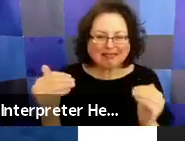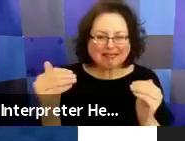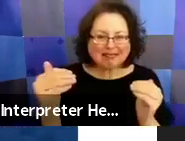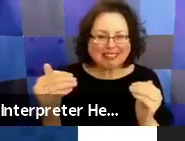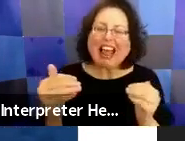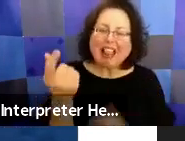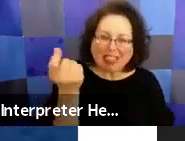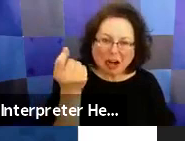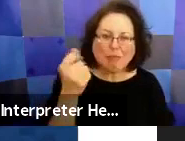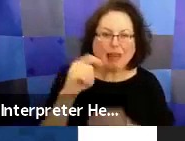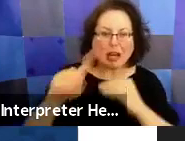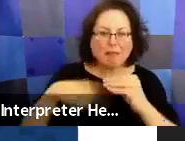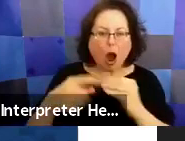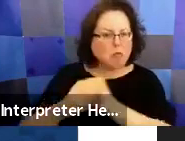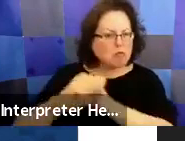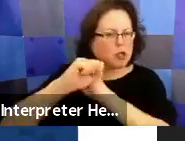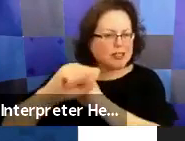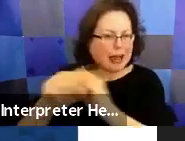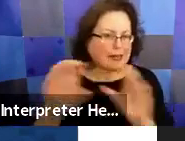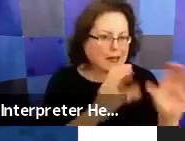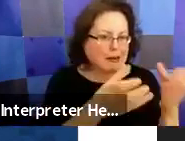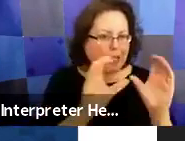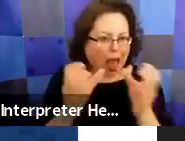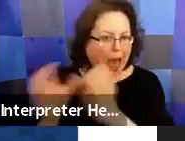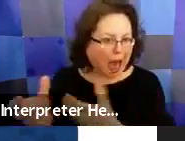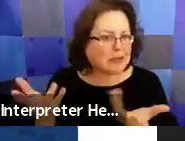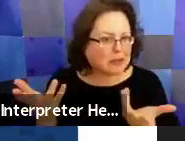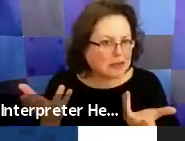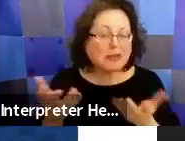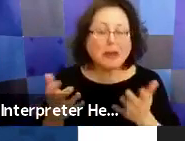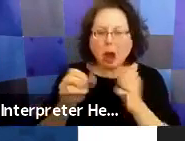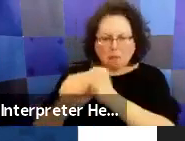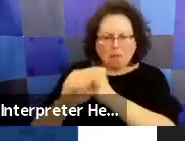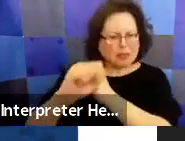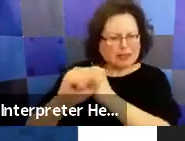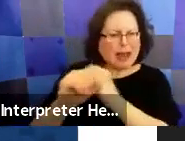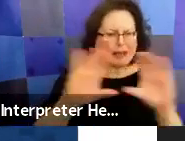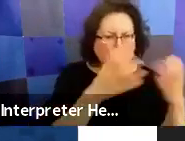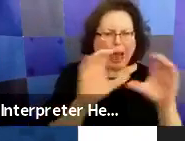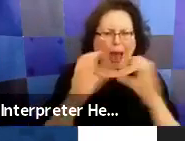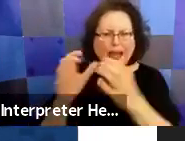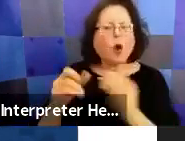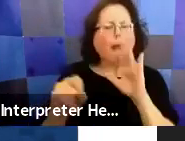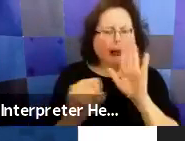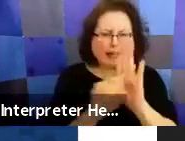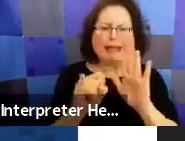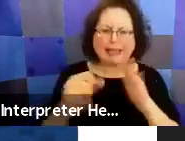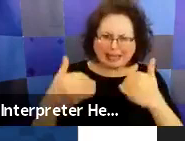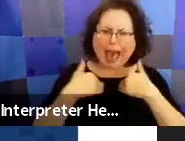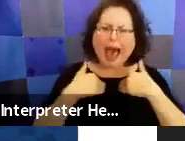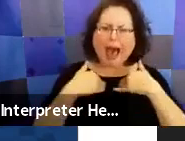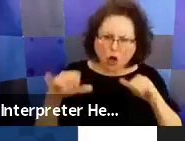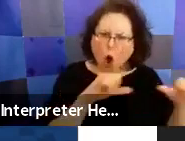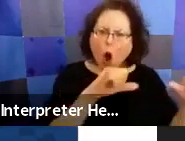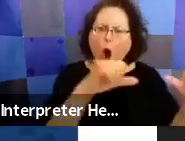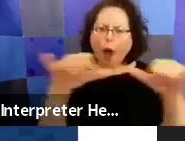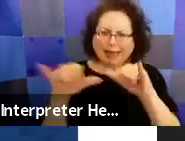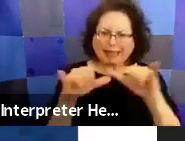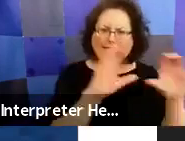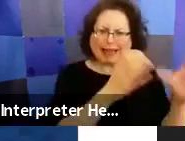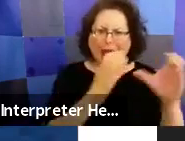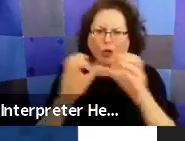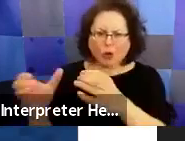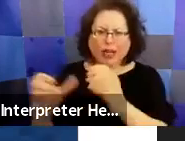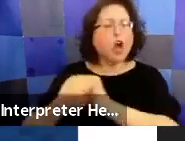Just a little bit about protected class. A protected class is a collection of identities that share a common category and are